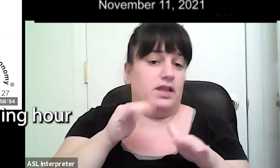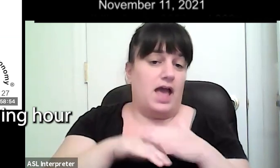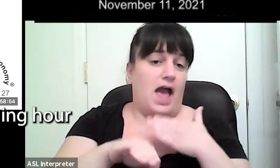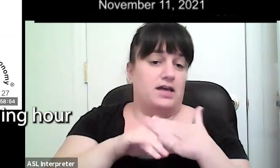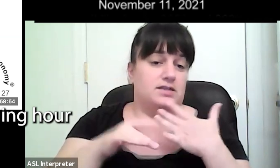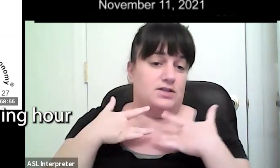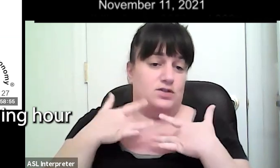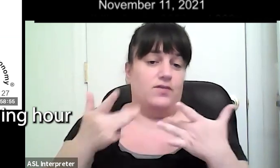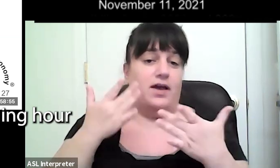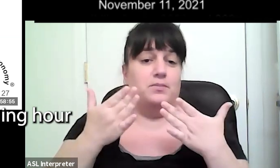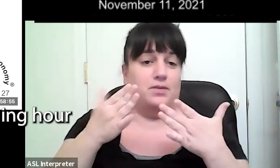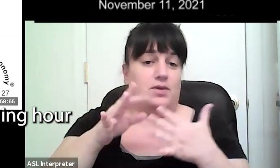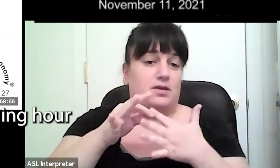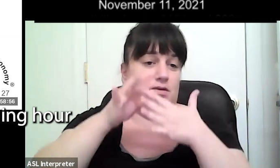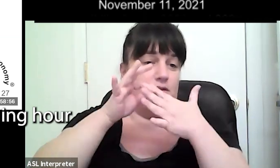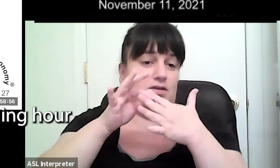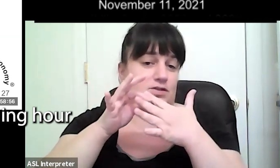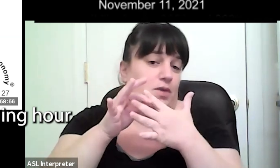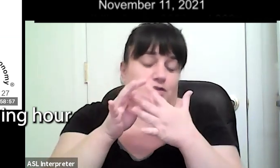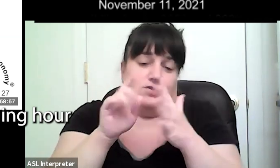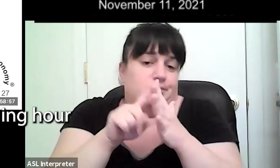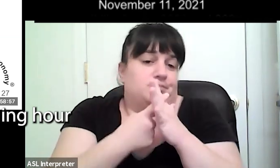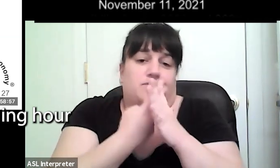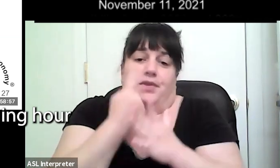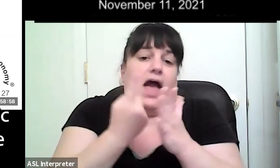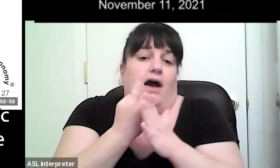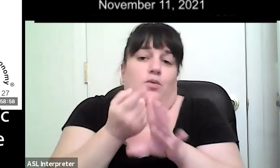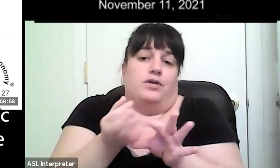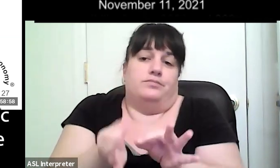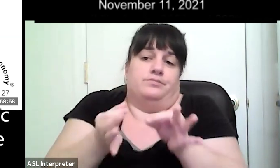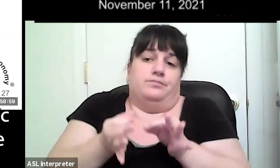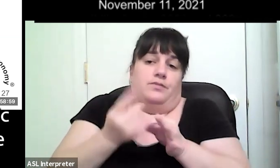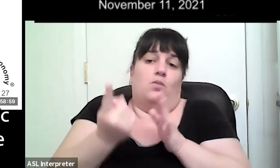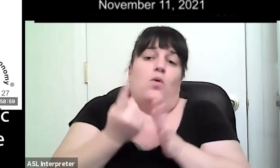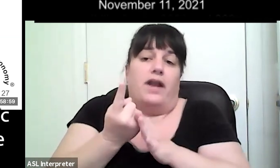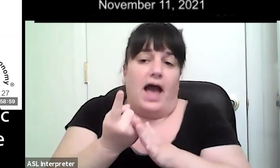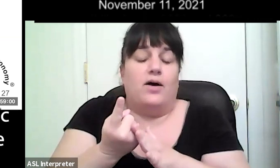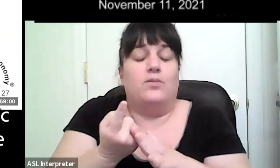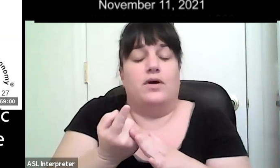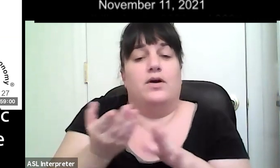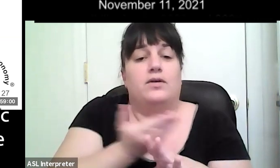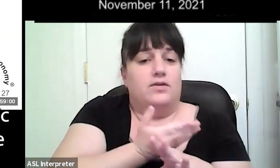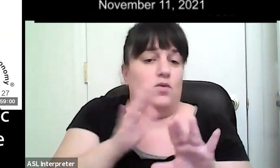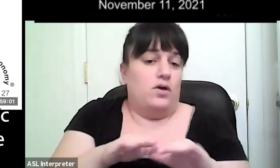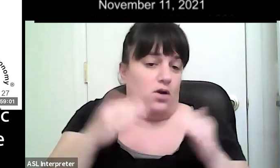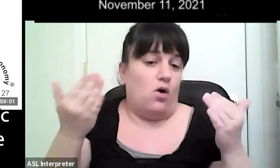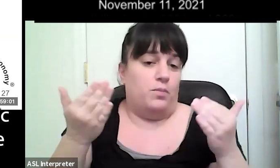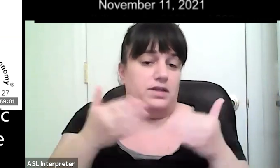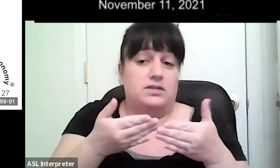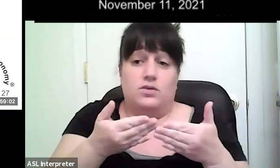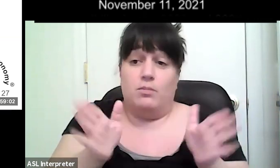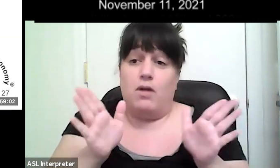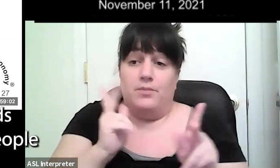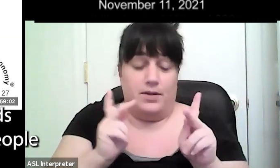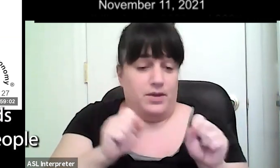the event, maybe a special opening hour a little bit earlier before it opens to the public, so that people could